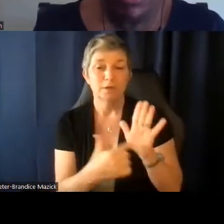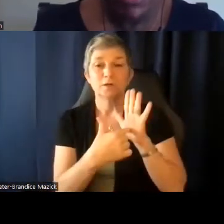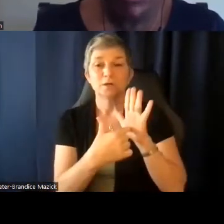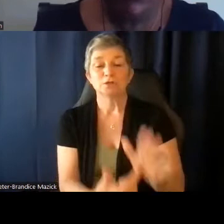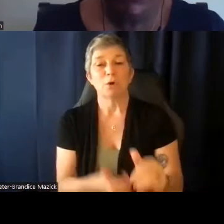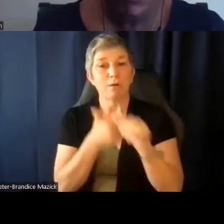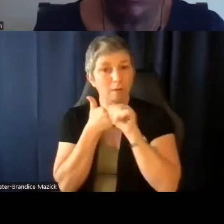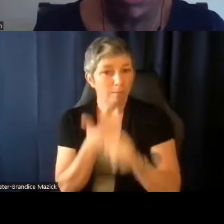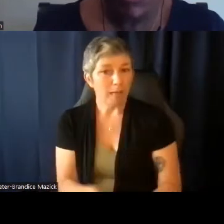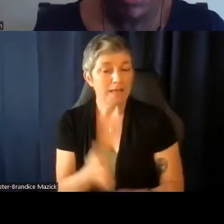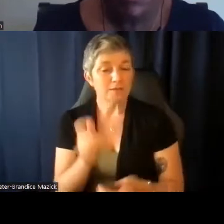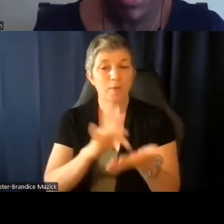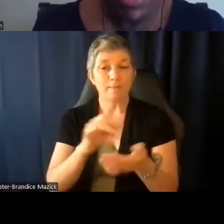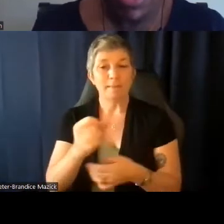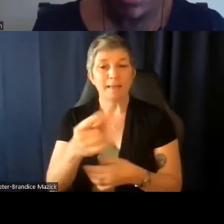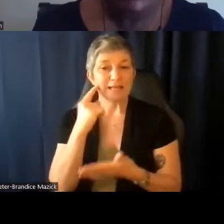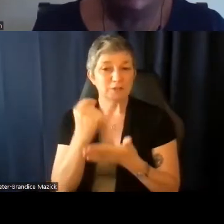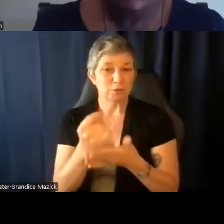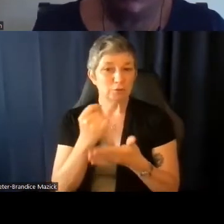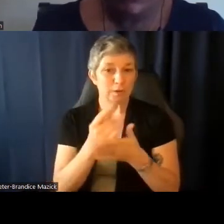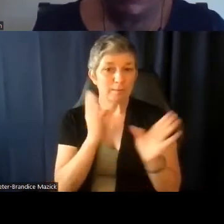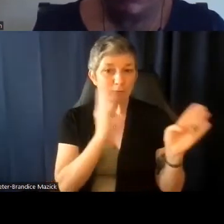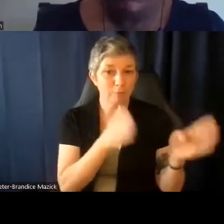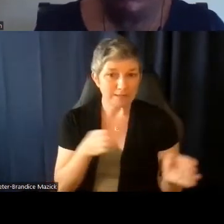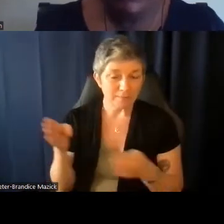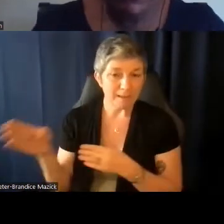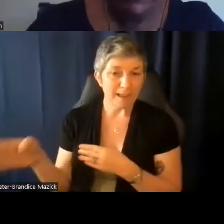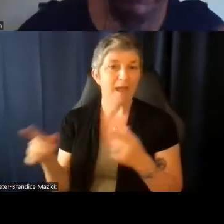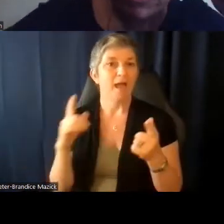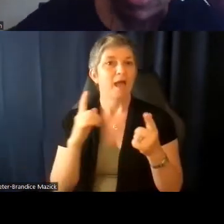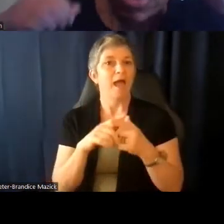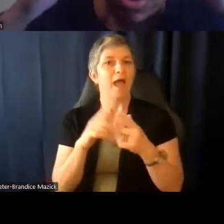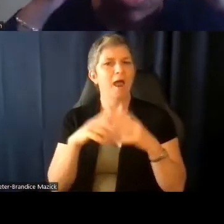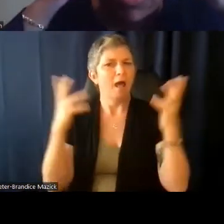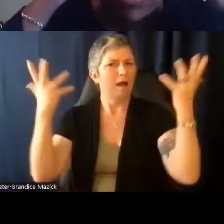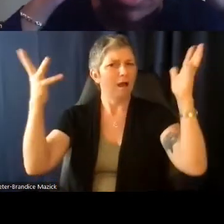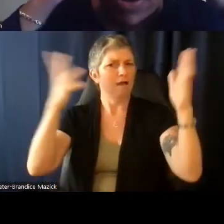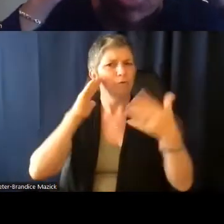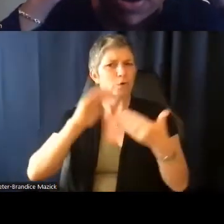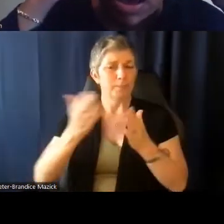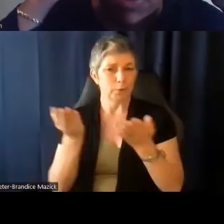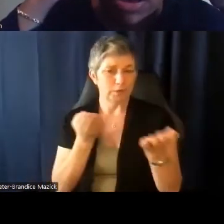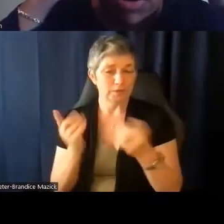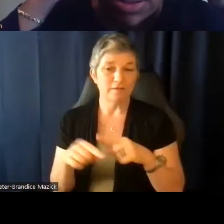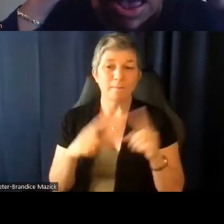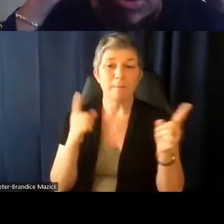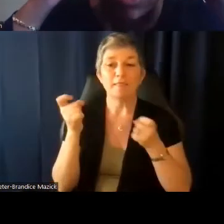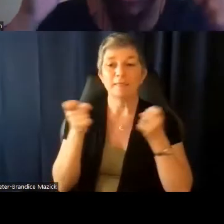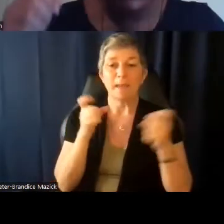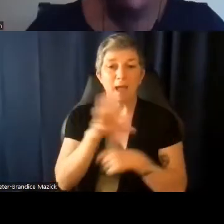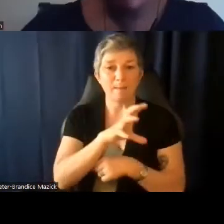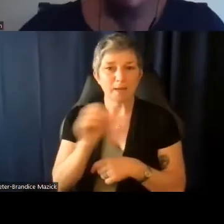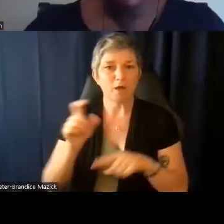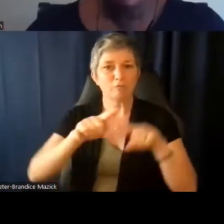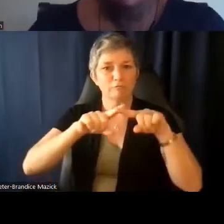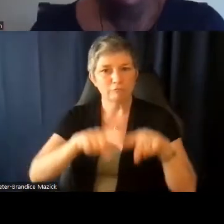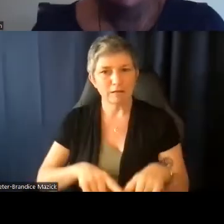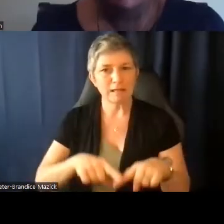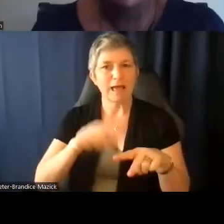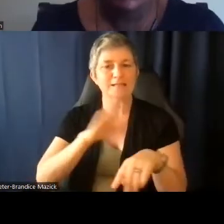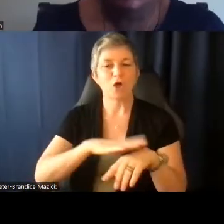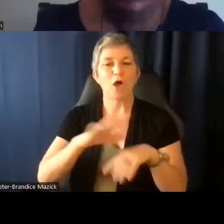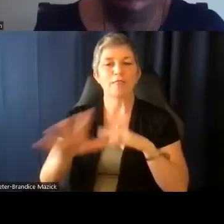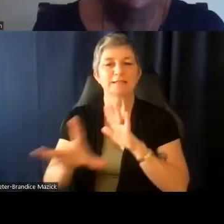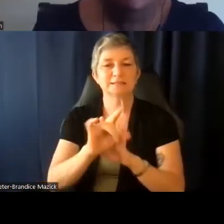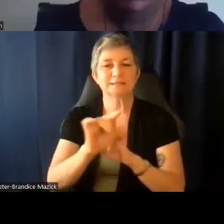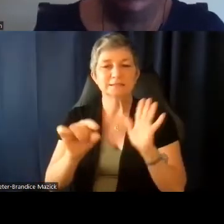compliance with his medication treatment regimen and accolades for community service. However, the management company relies on this conviction to